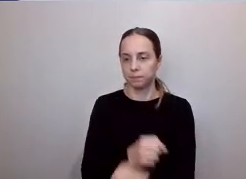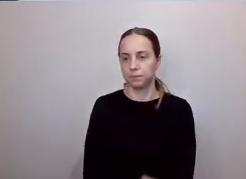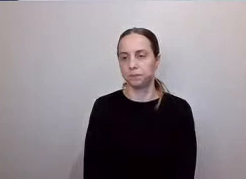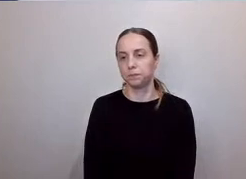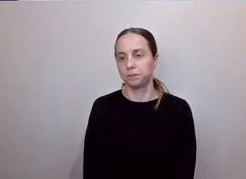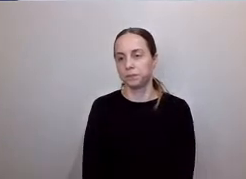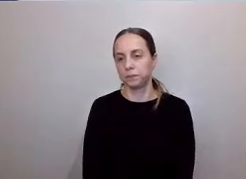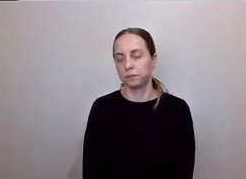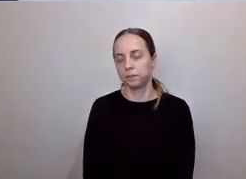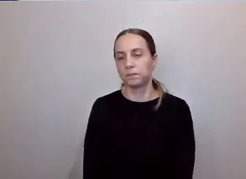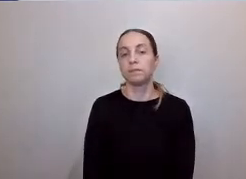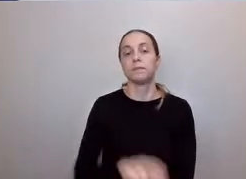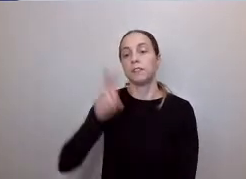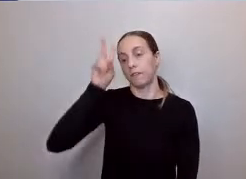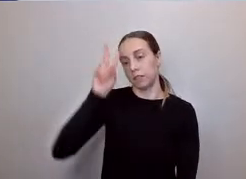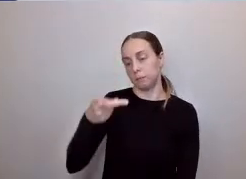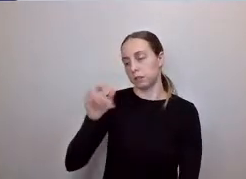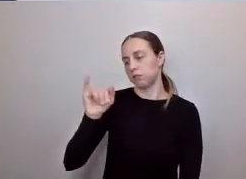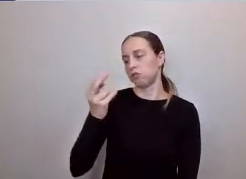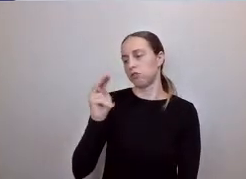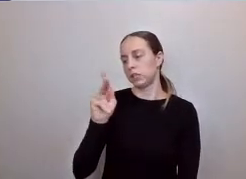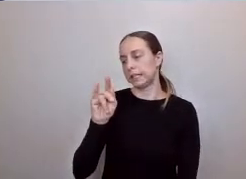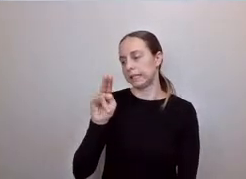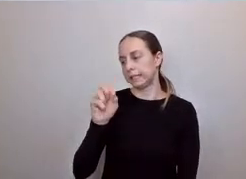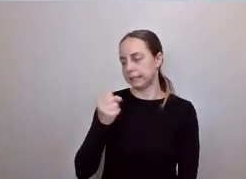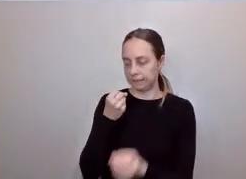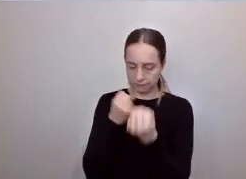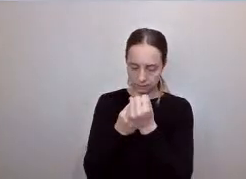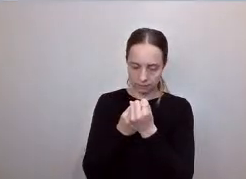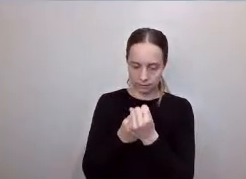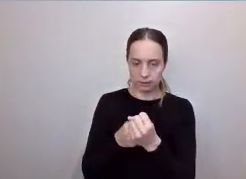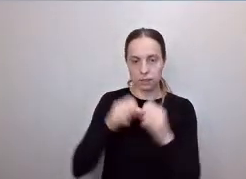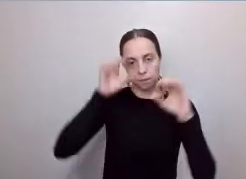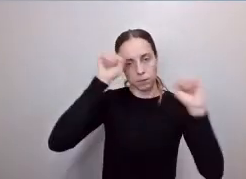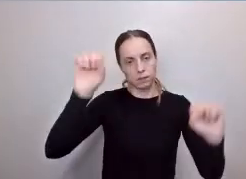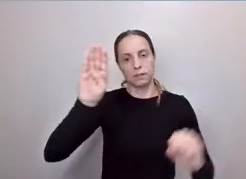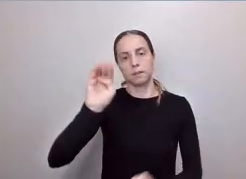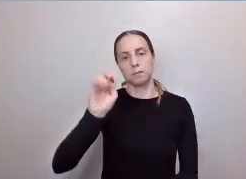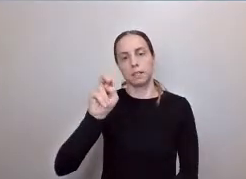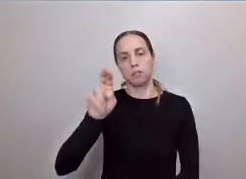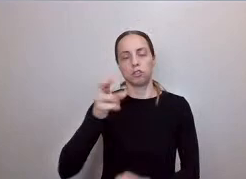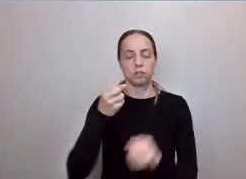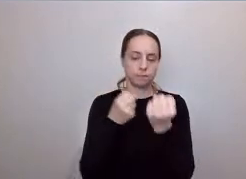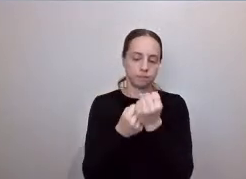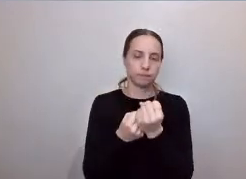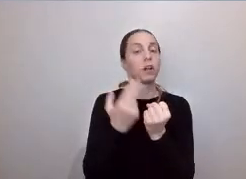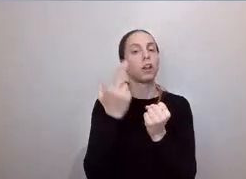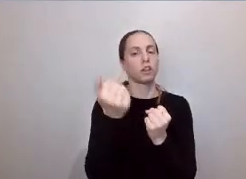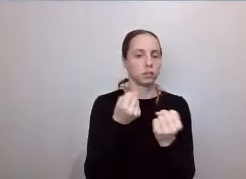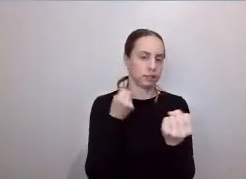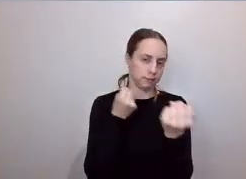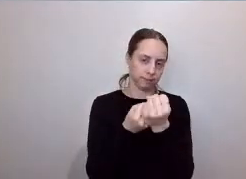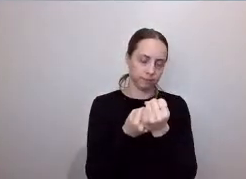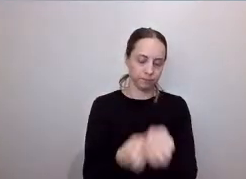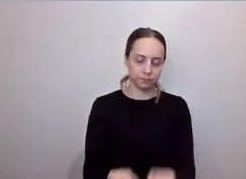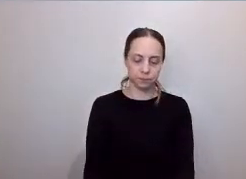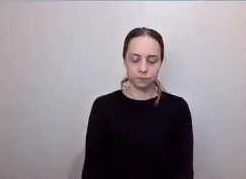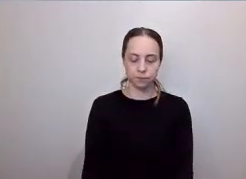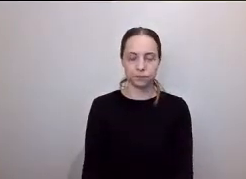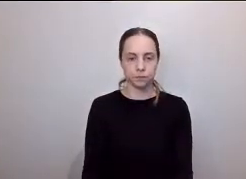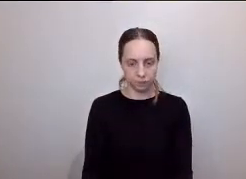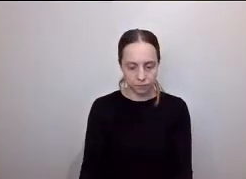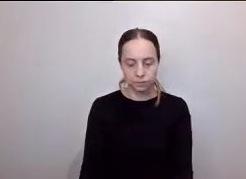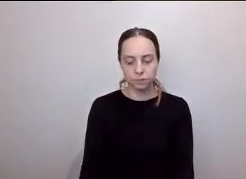Jenkins. Aye. President Bender. Aye. There are 13 ayes. That carries, and the six-year capital